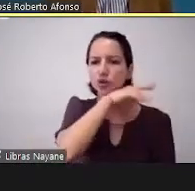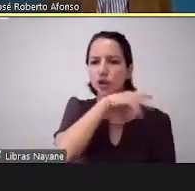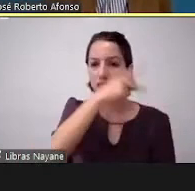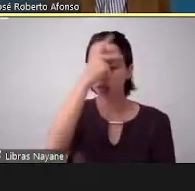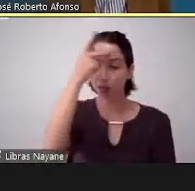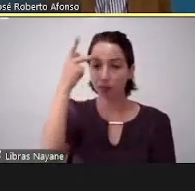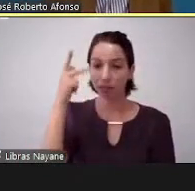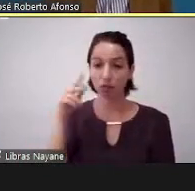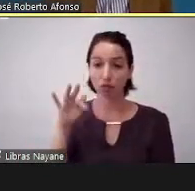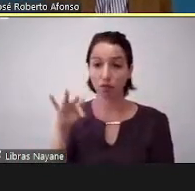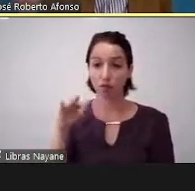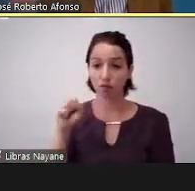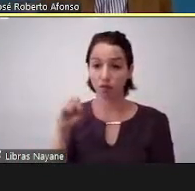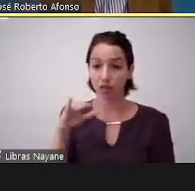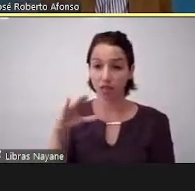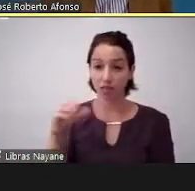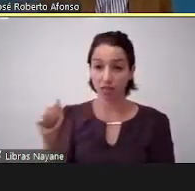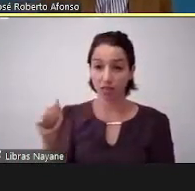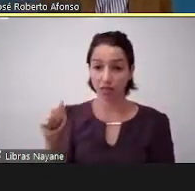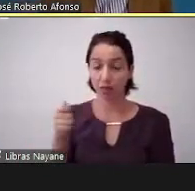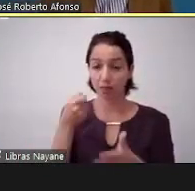do our